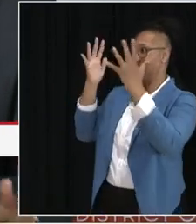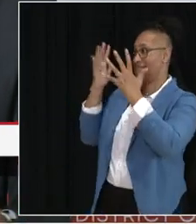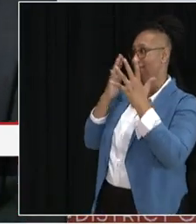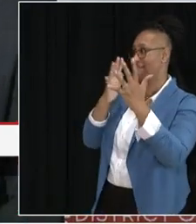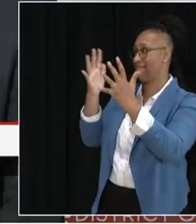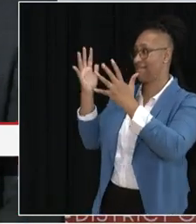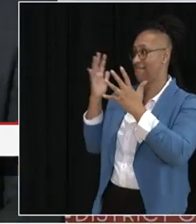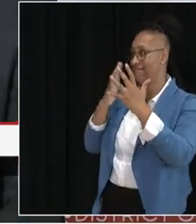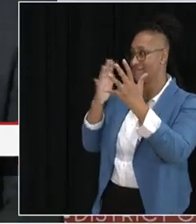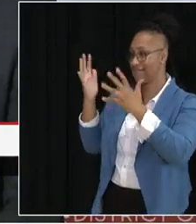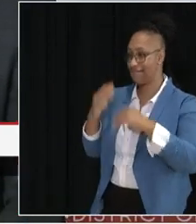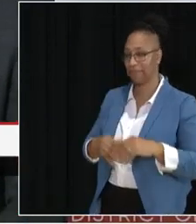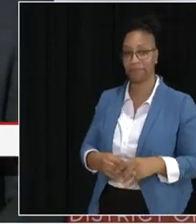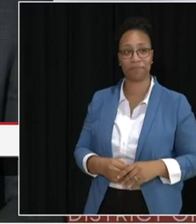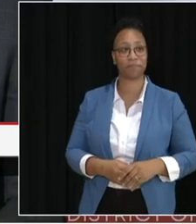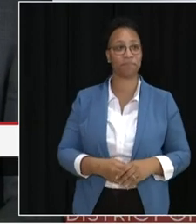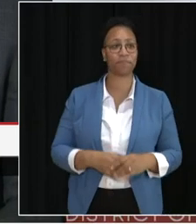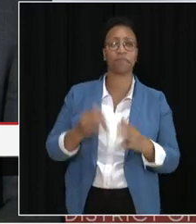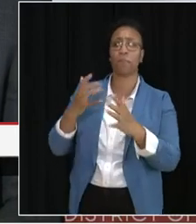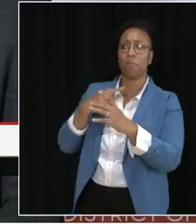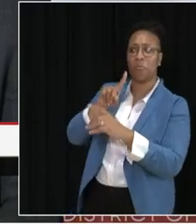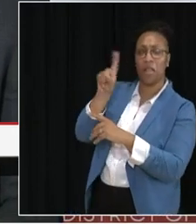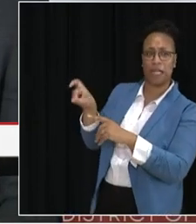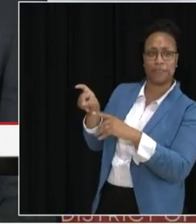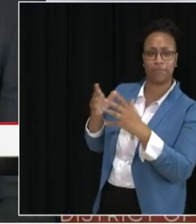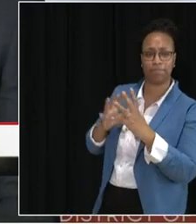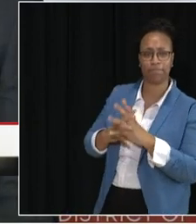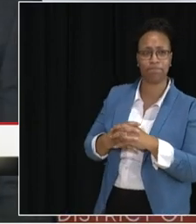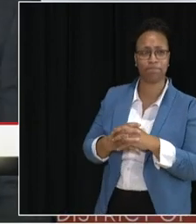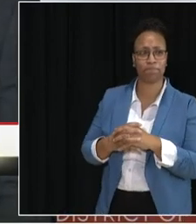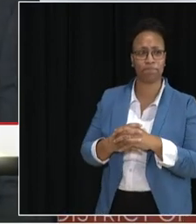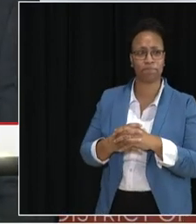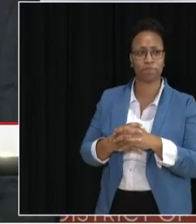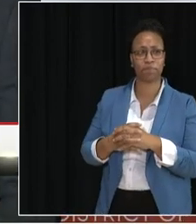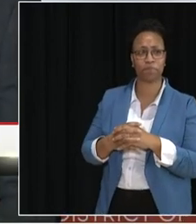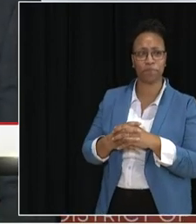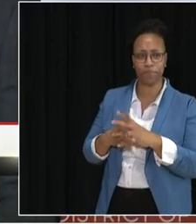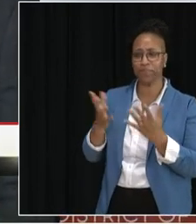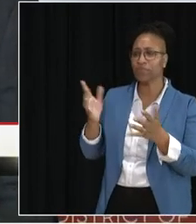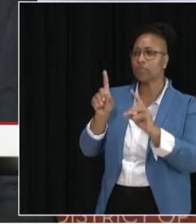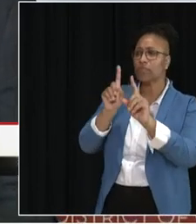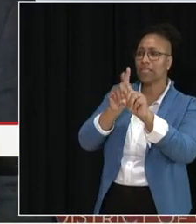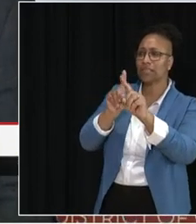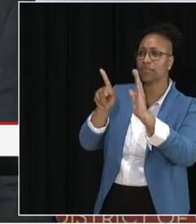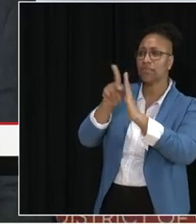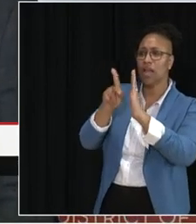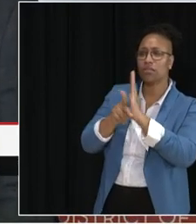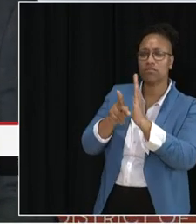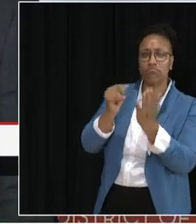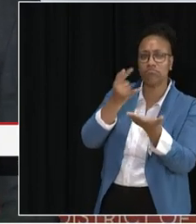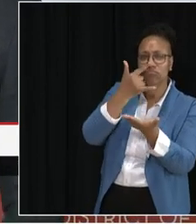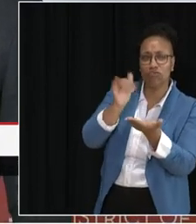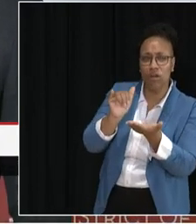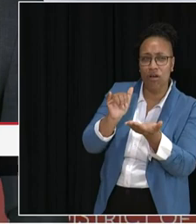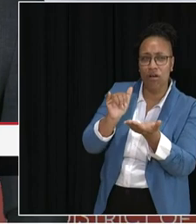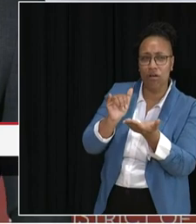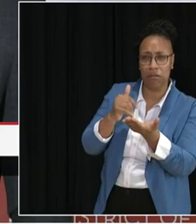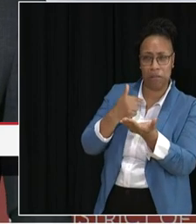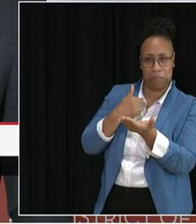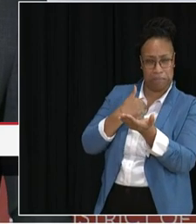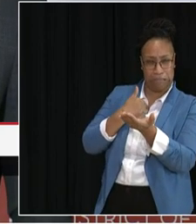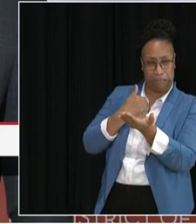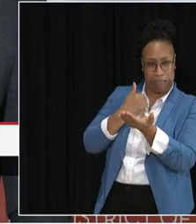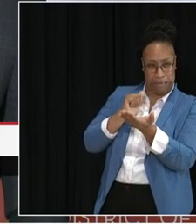I have a question concerning attendance policy. From my understanding, correct me if I'm